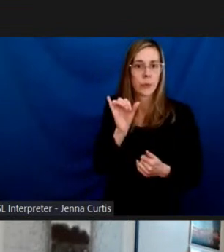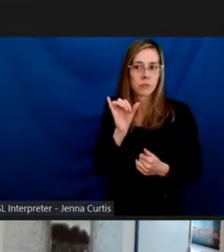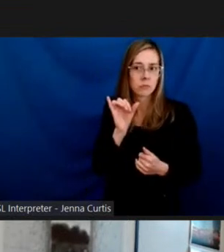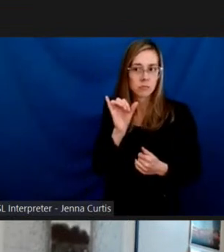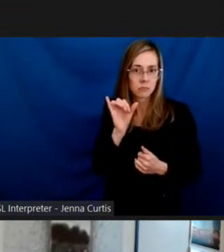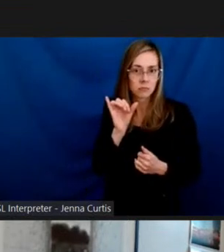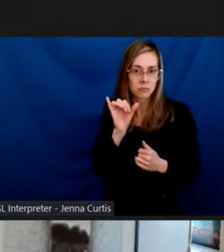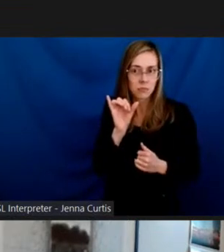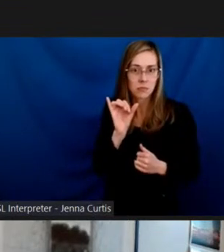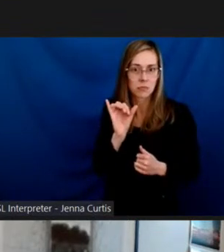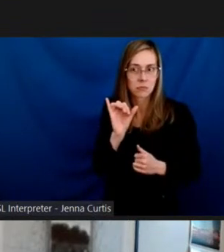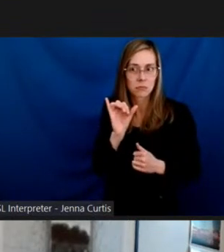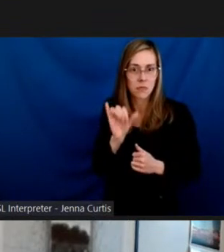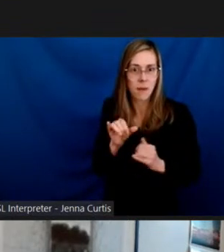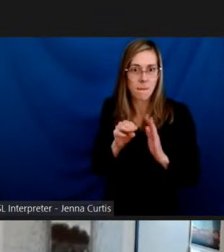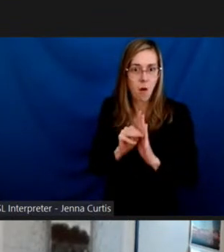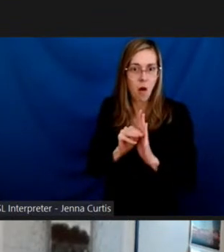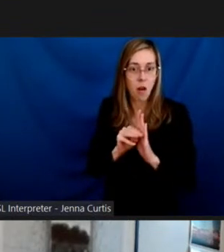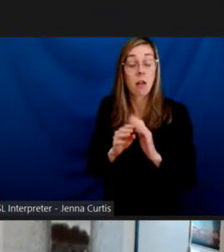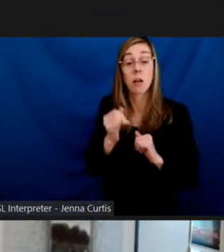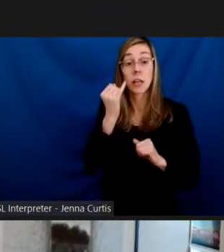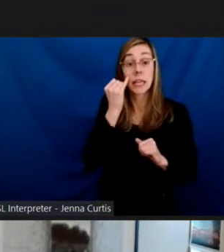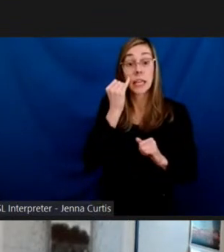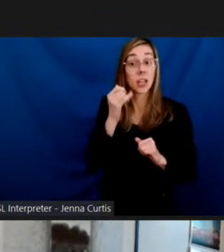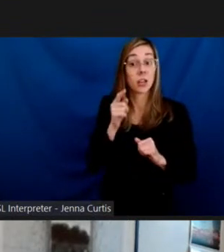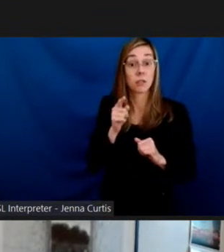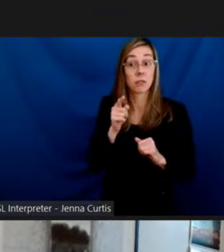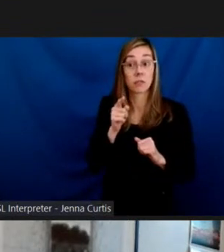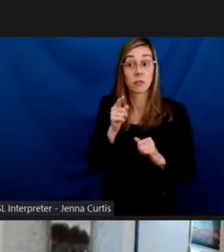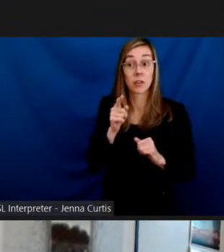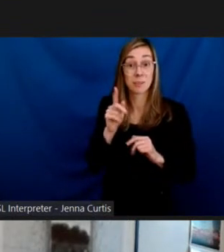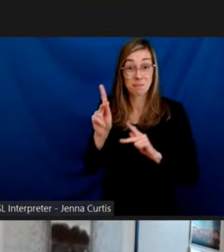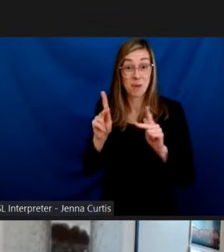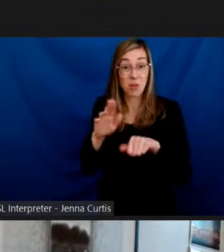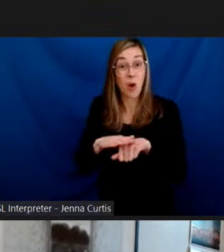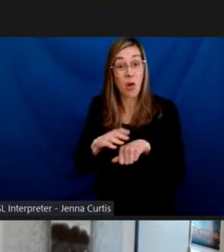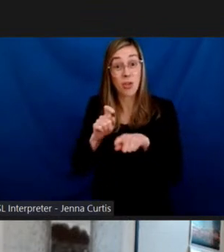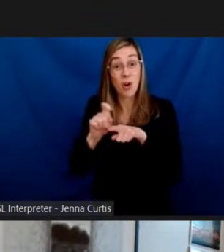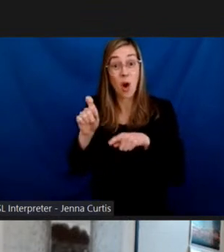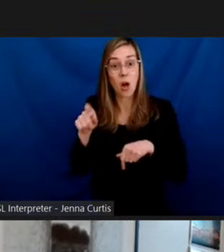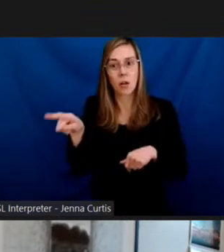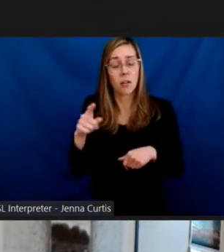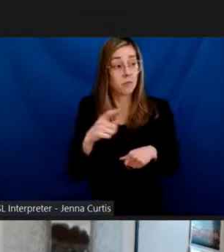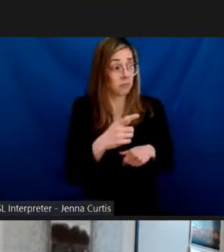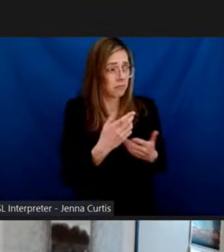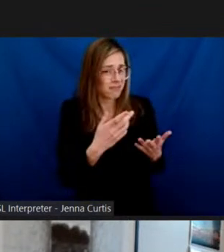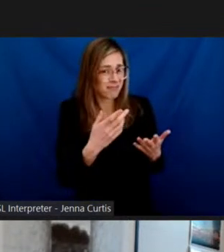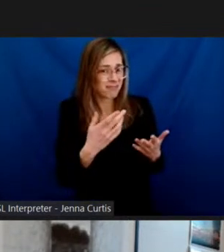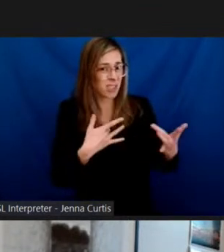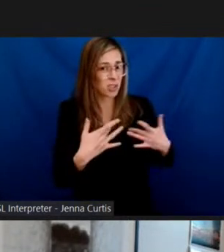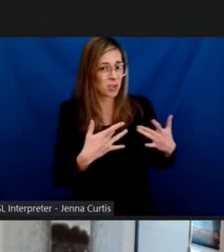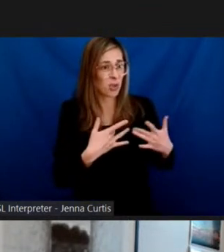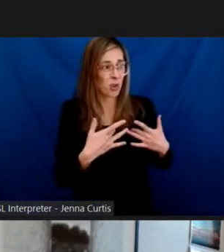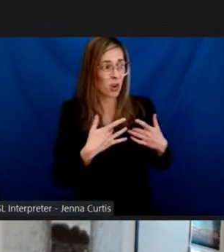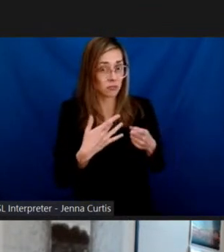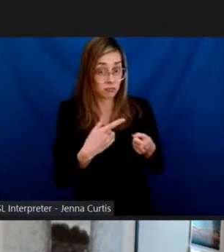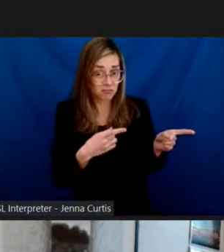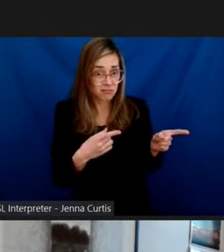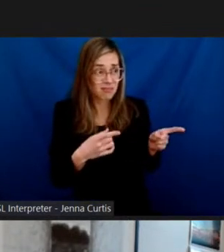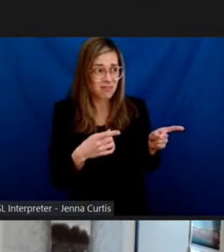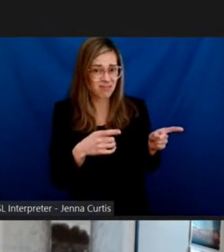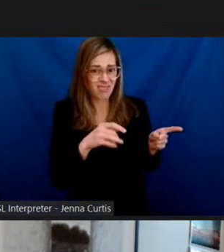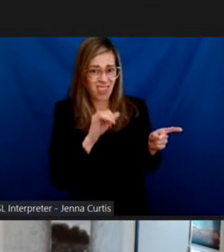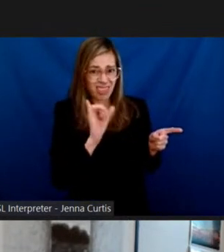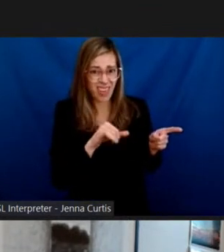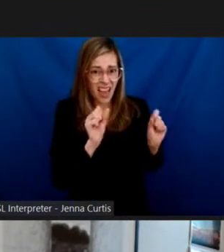on the call who are really concerned about the livability piece of this, we can't fix that if we're not also solving the